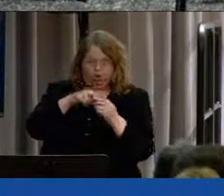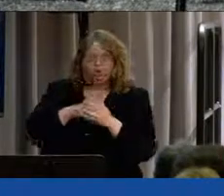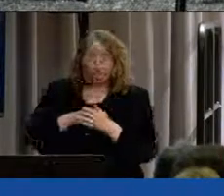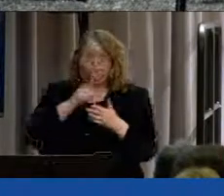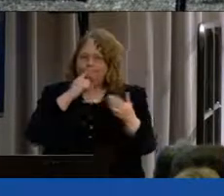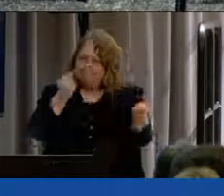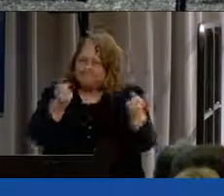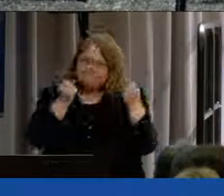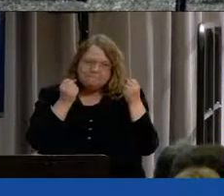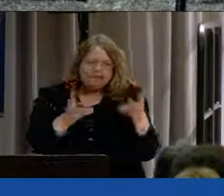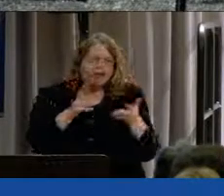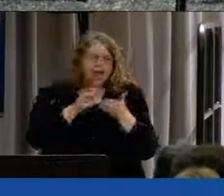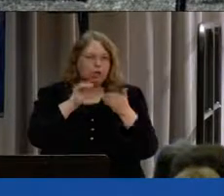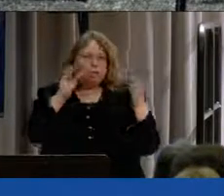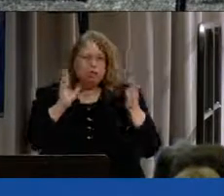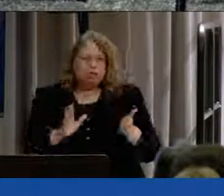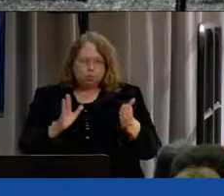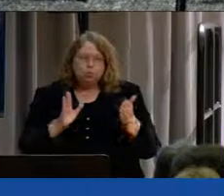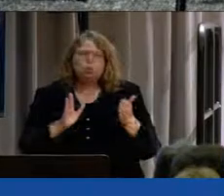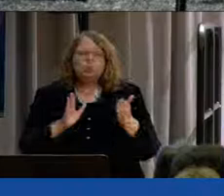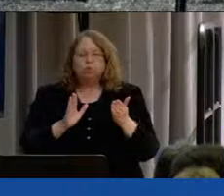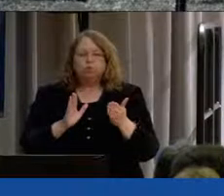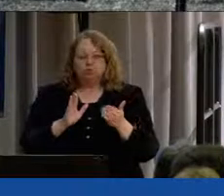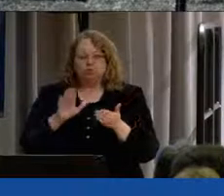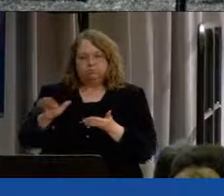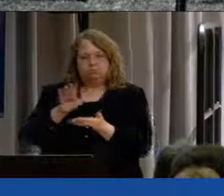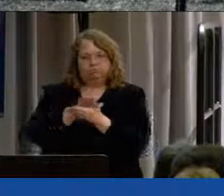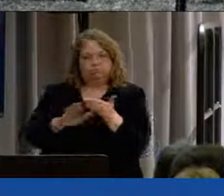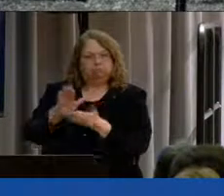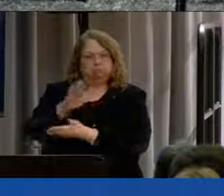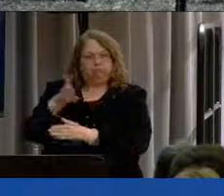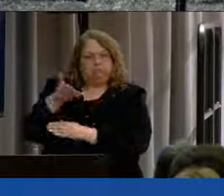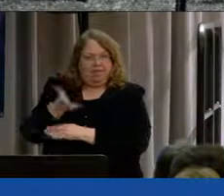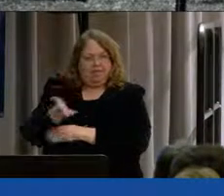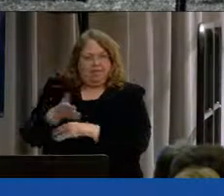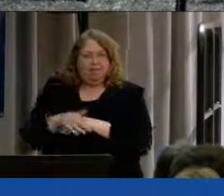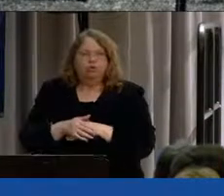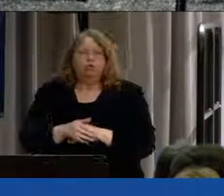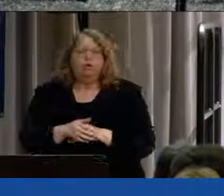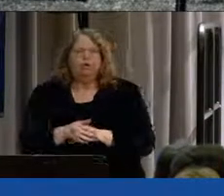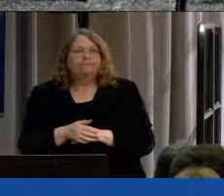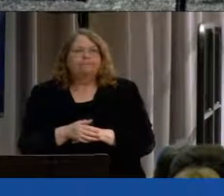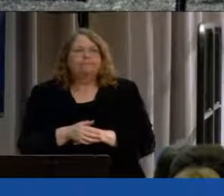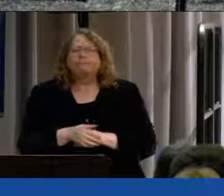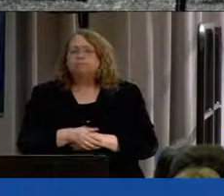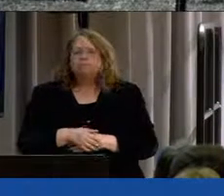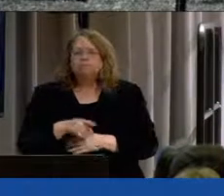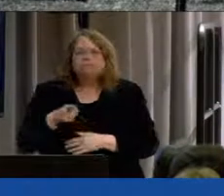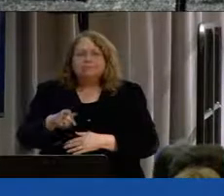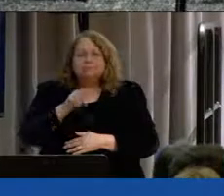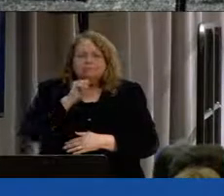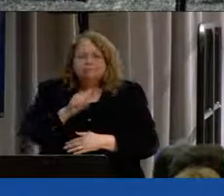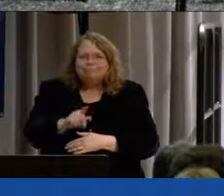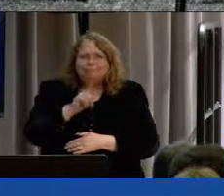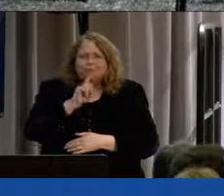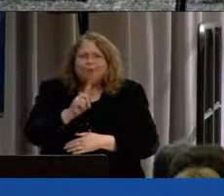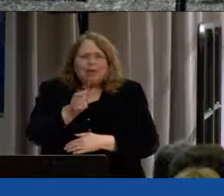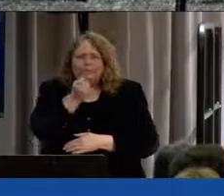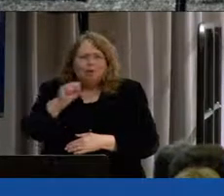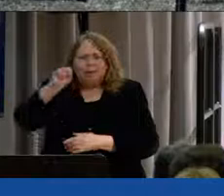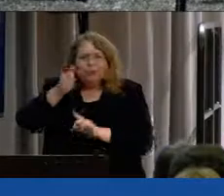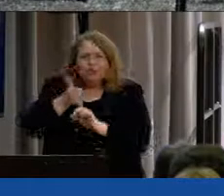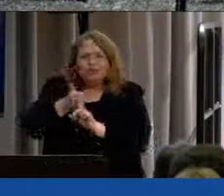were many students on campus that day and around the commons that weren't really